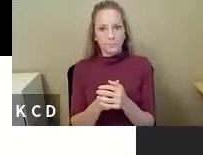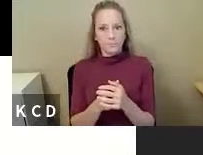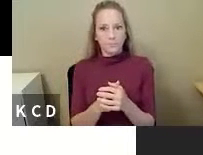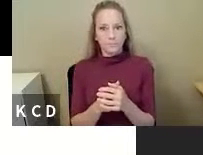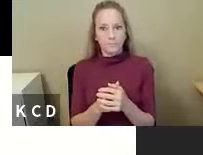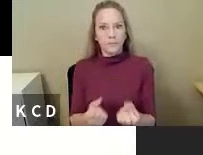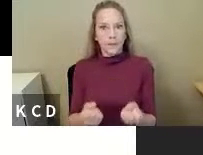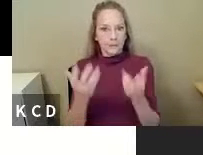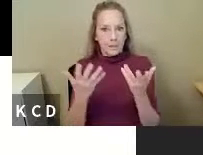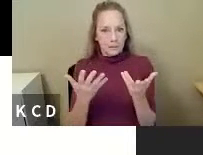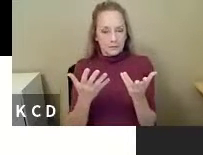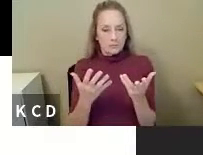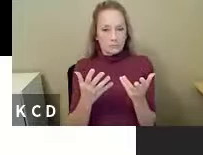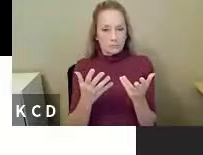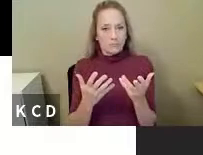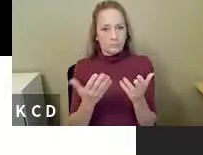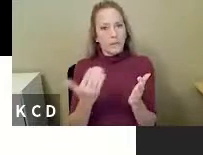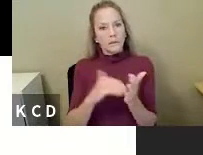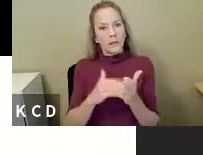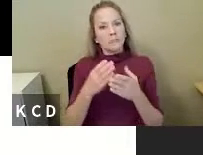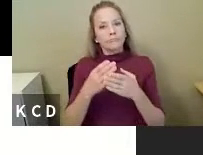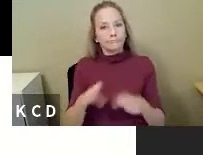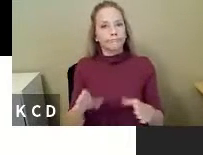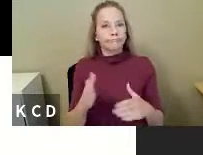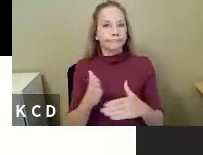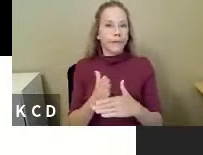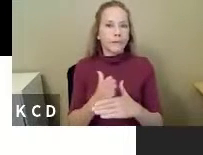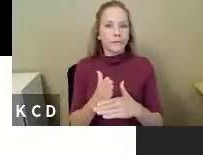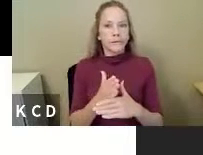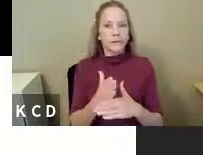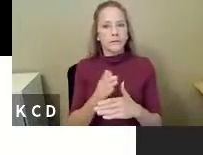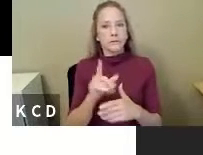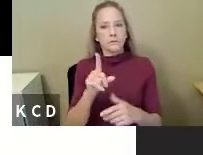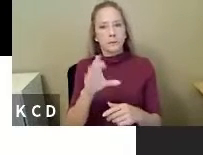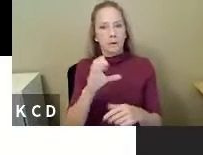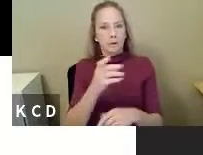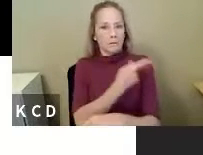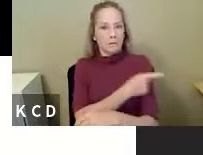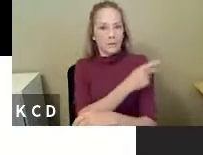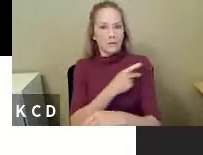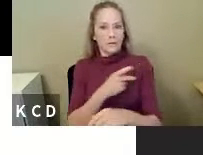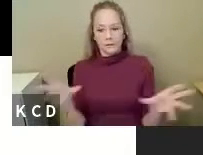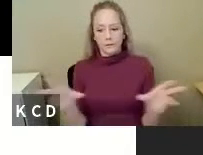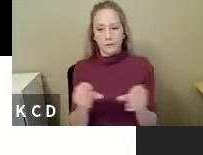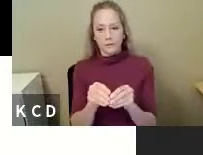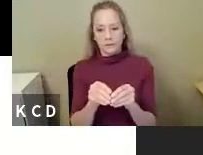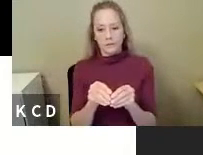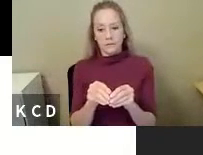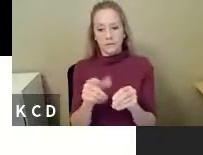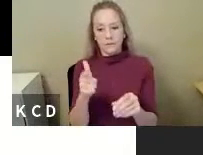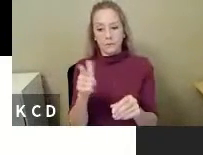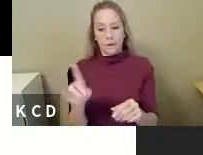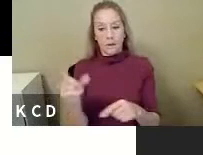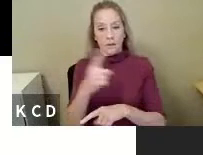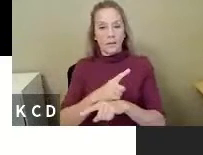Again, having averaging 100 patients over the most recent 28 days would be a reason to increase, and 50